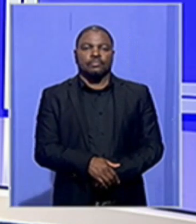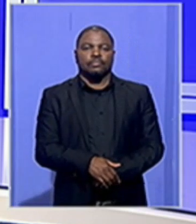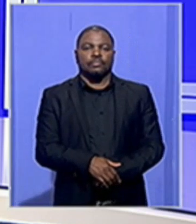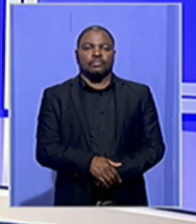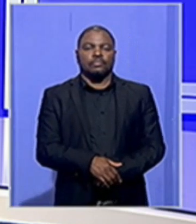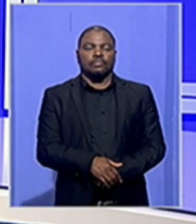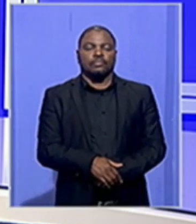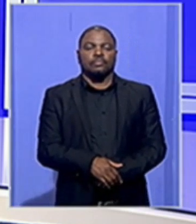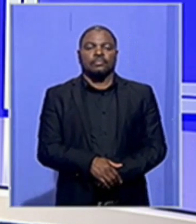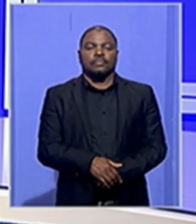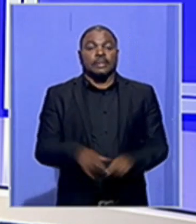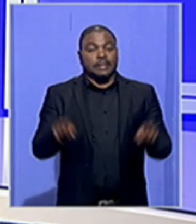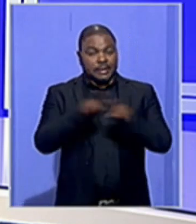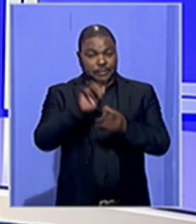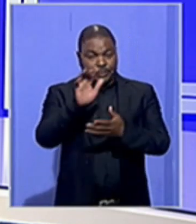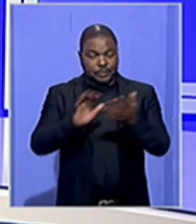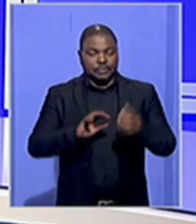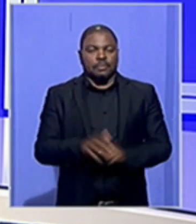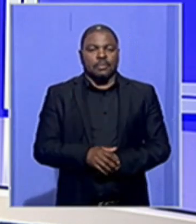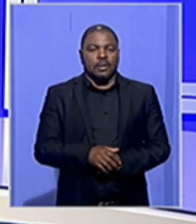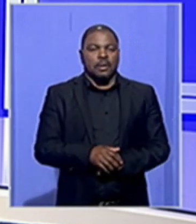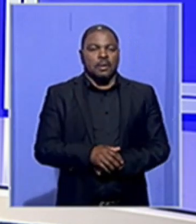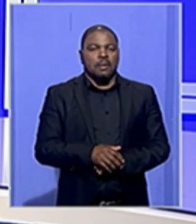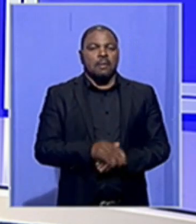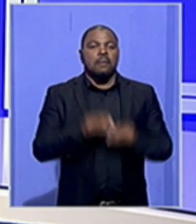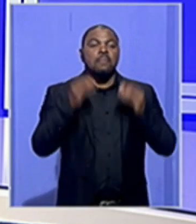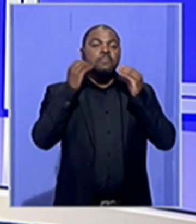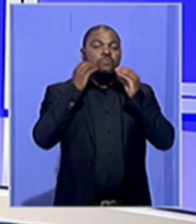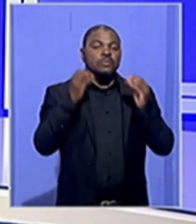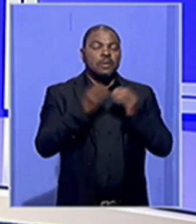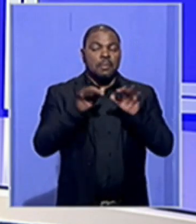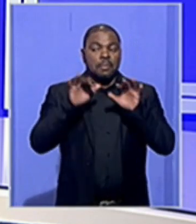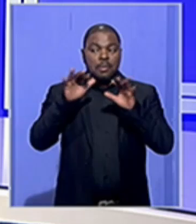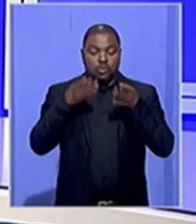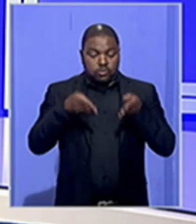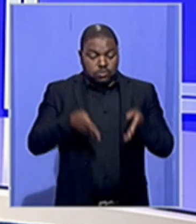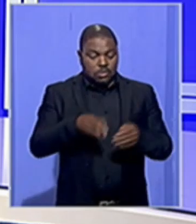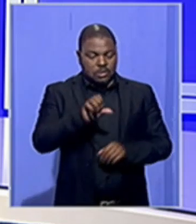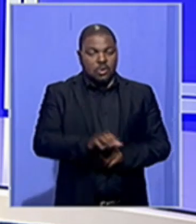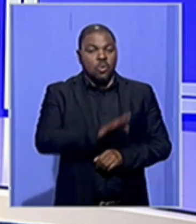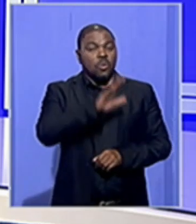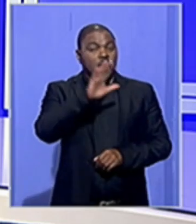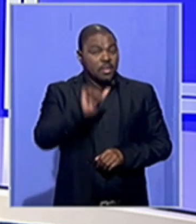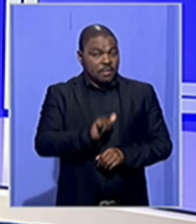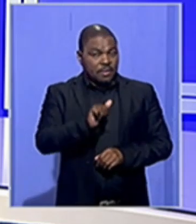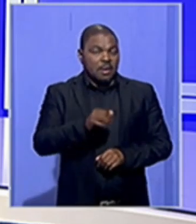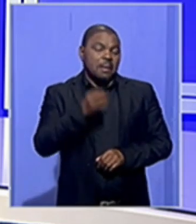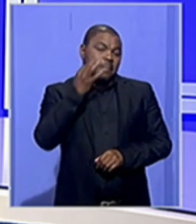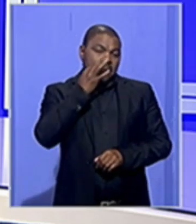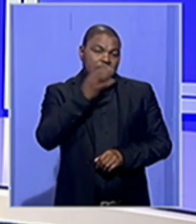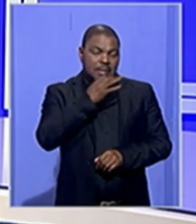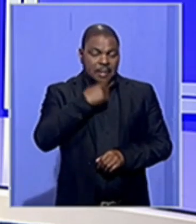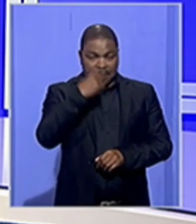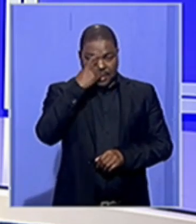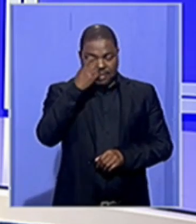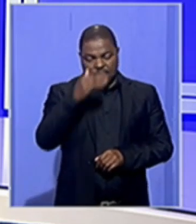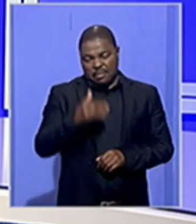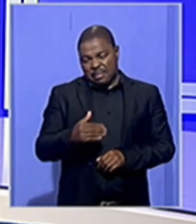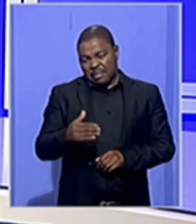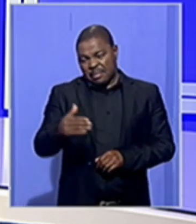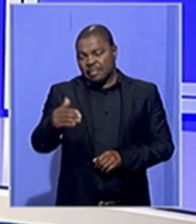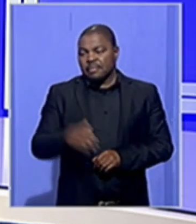Re sa le foo baagi ba naga ya Mozambique bao ba dirang le go nna mono gae ba re ba solofela fa puso e tla se